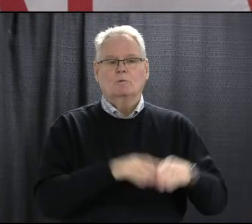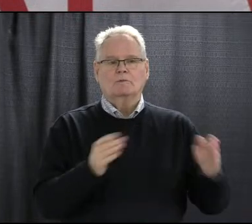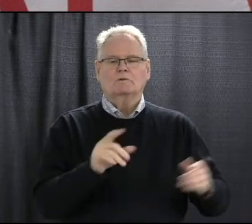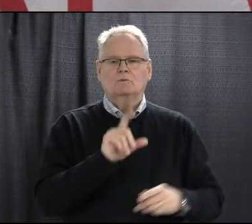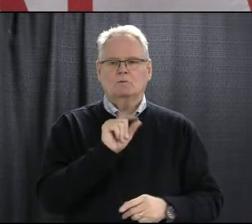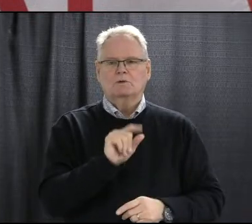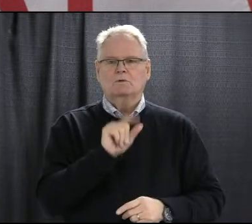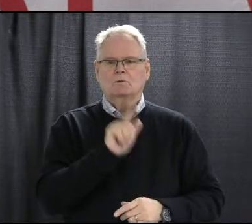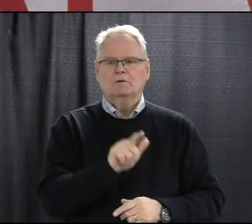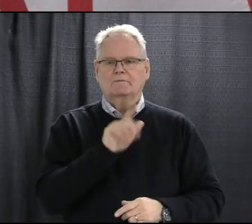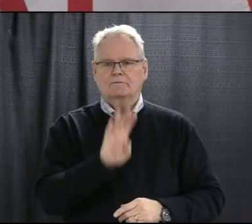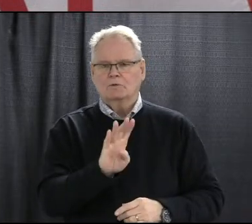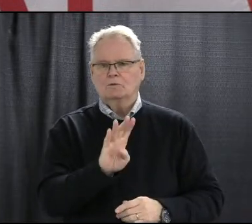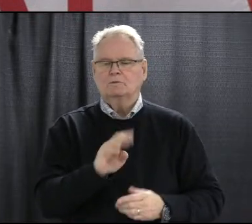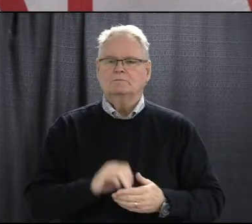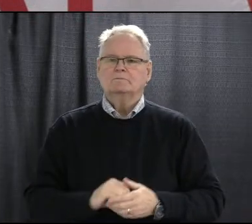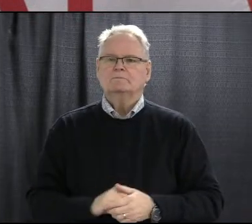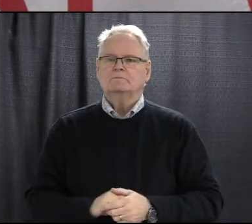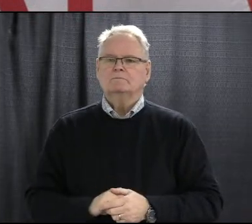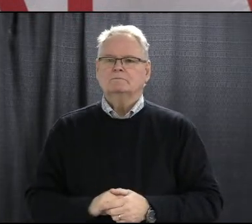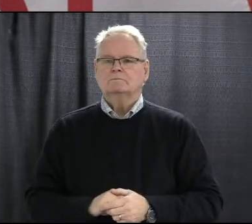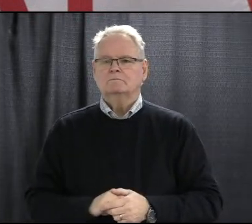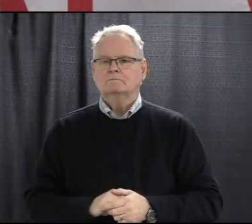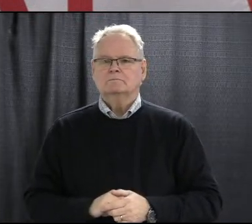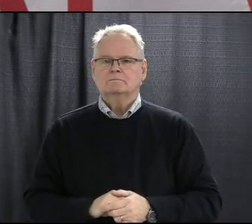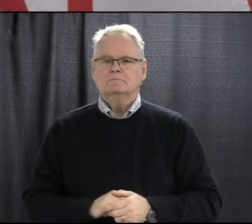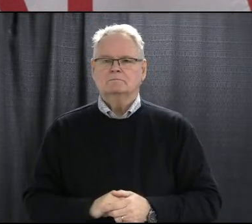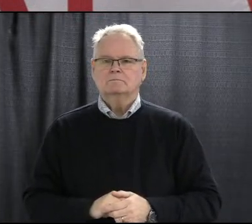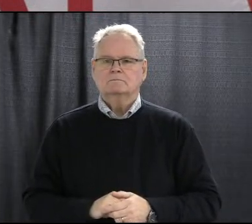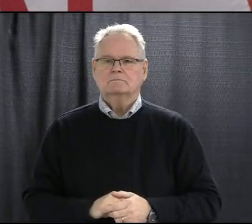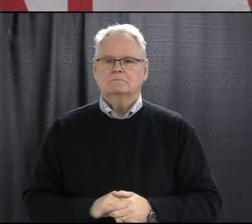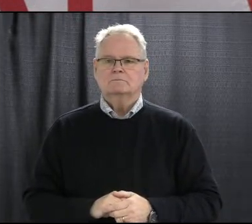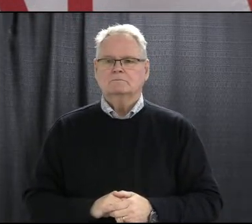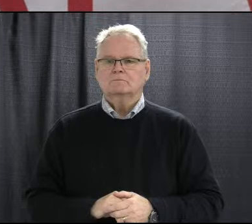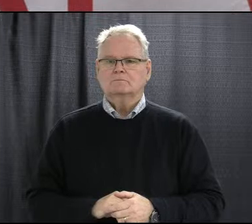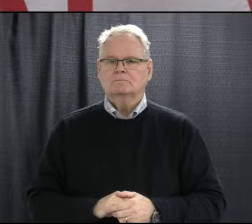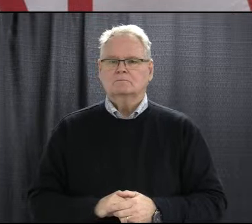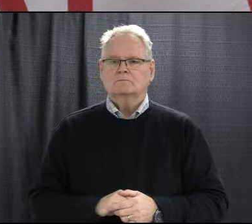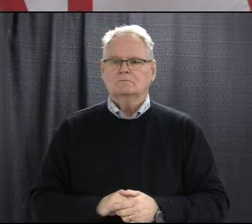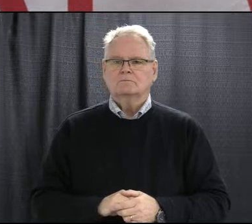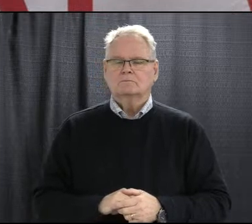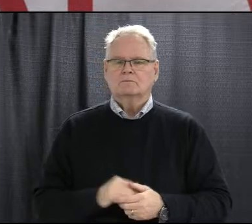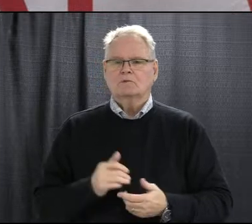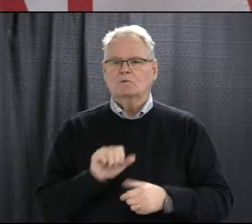Work is in progress on the senior-friendly environment as part of the emergency department